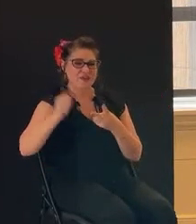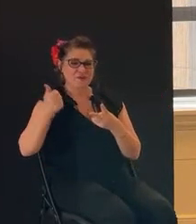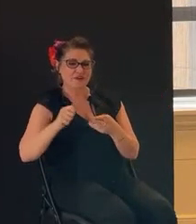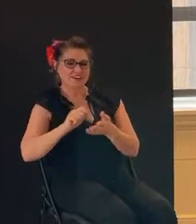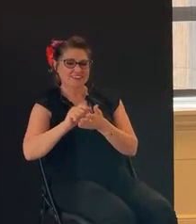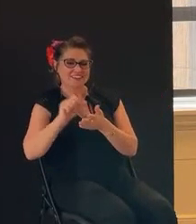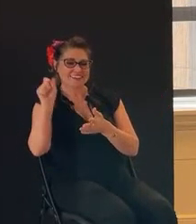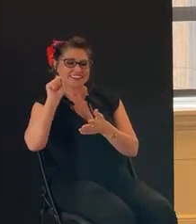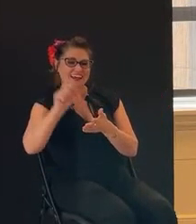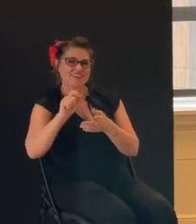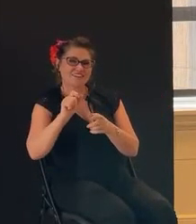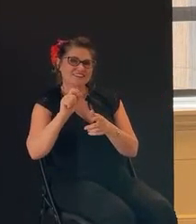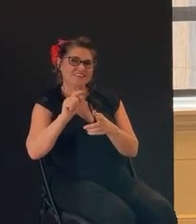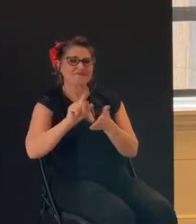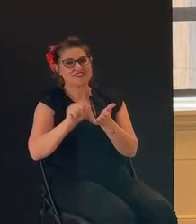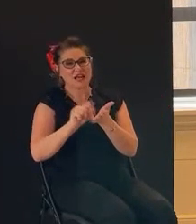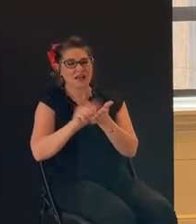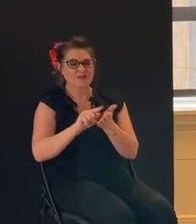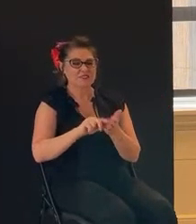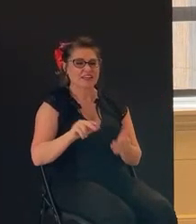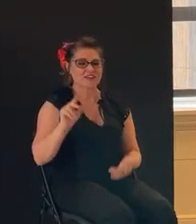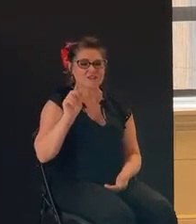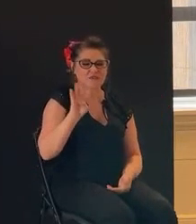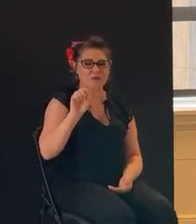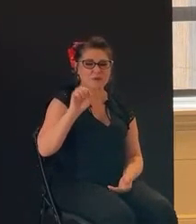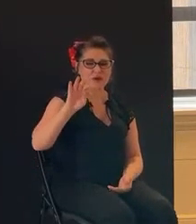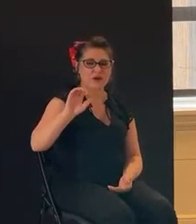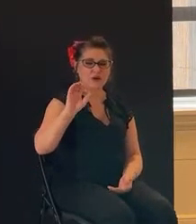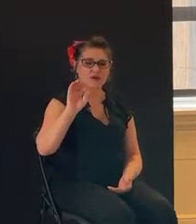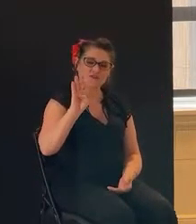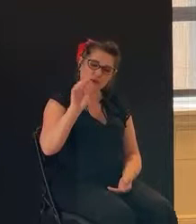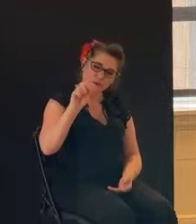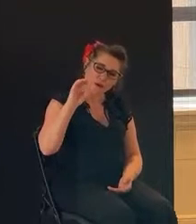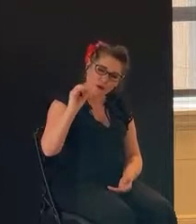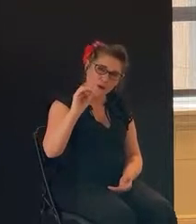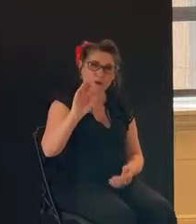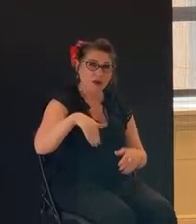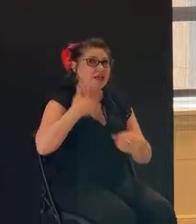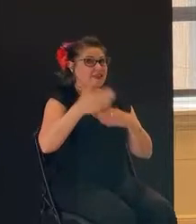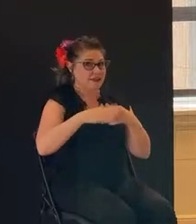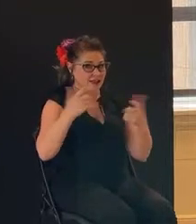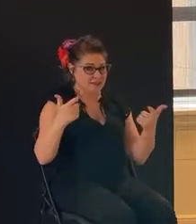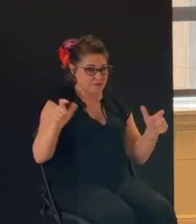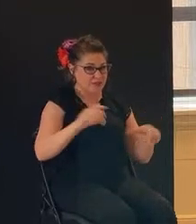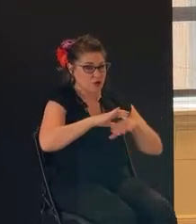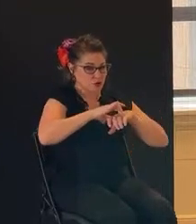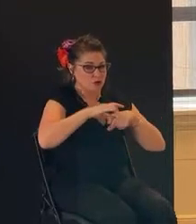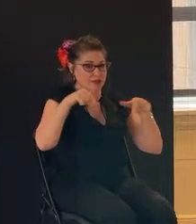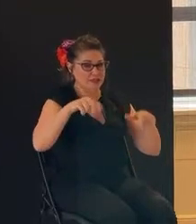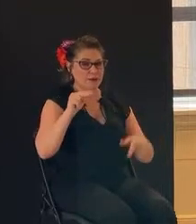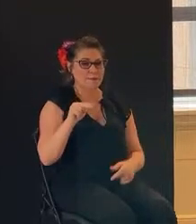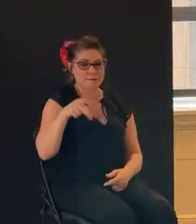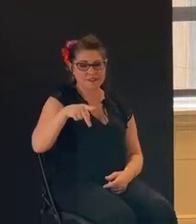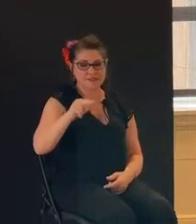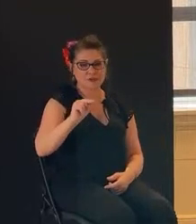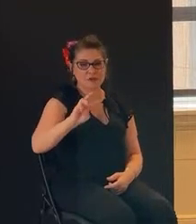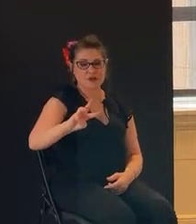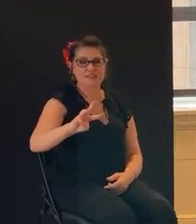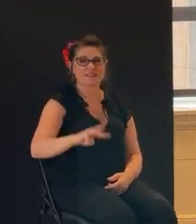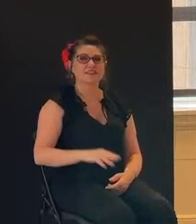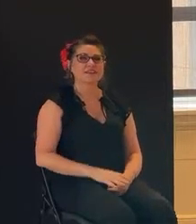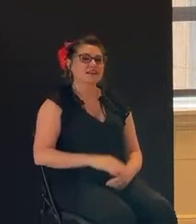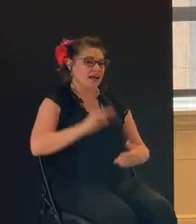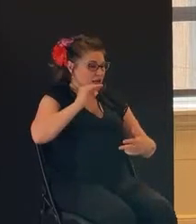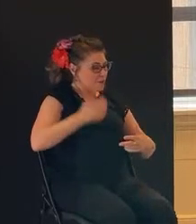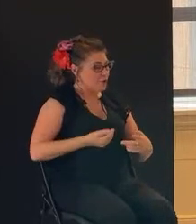Rip 9.0, The Next Big Earthquake in the Pacific Northwest. And I'm very excited to welcome Sandi